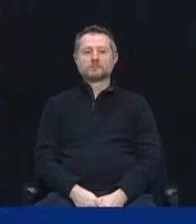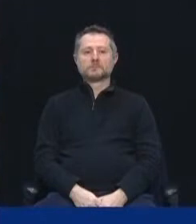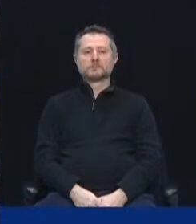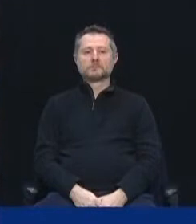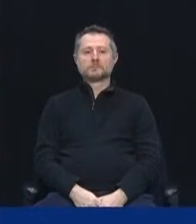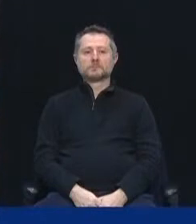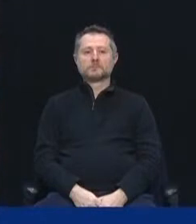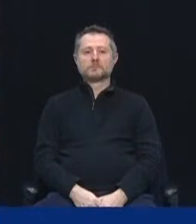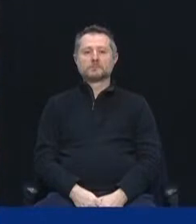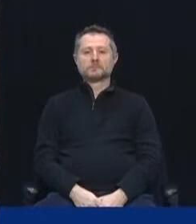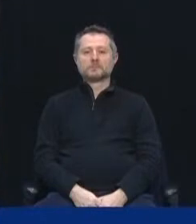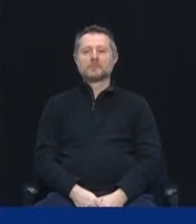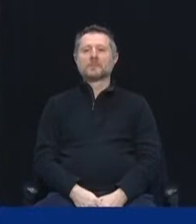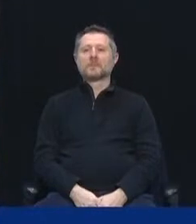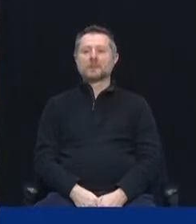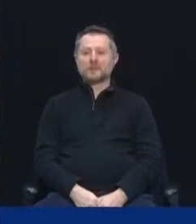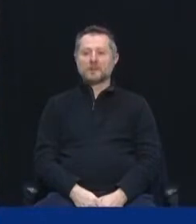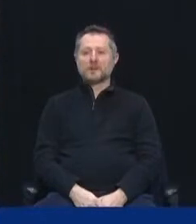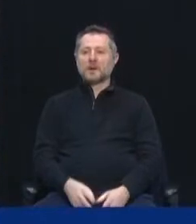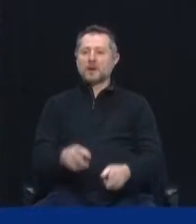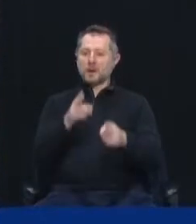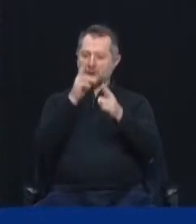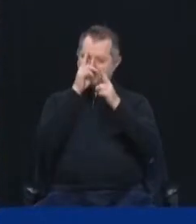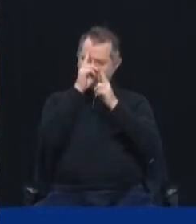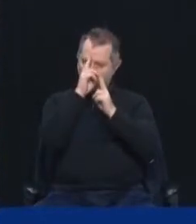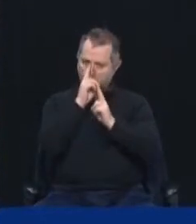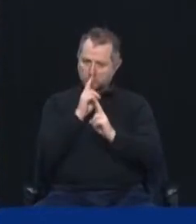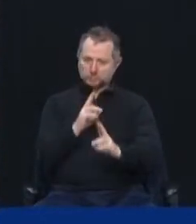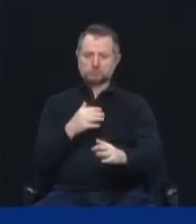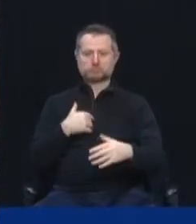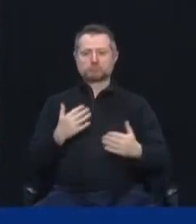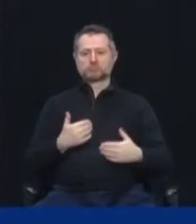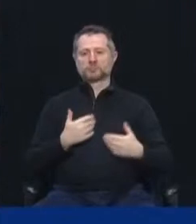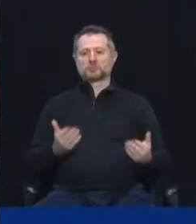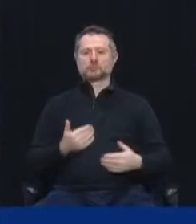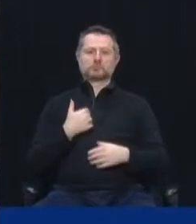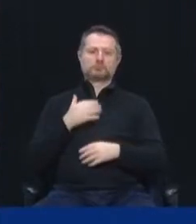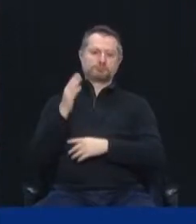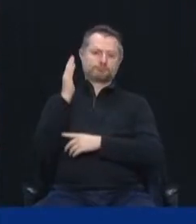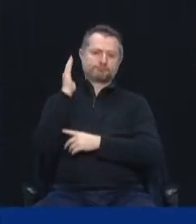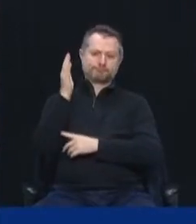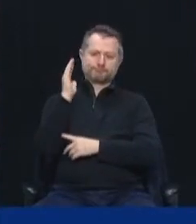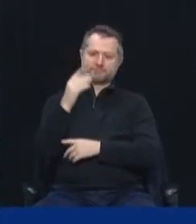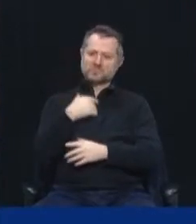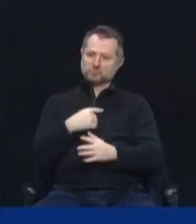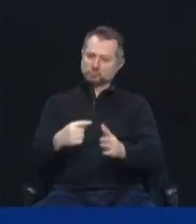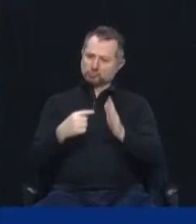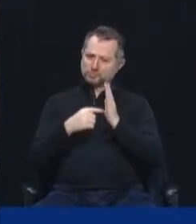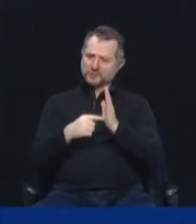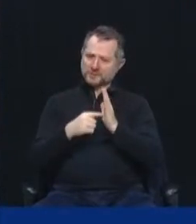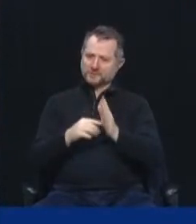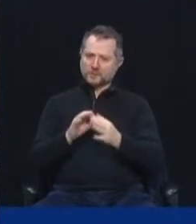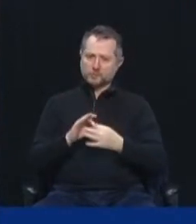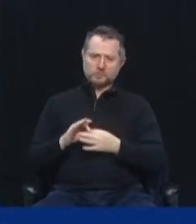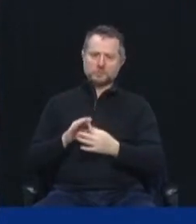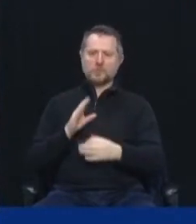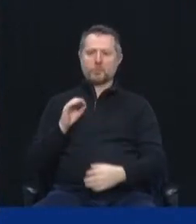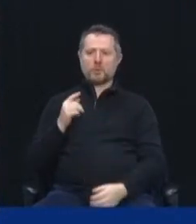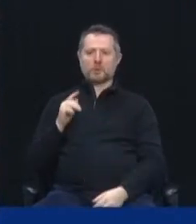It's an honor to be here today representing the United Bodegas of